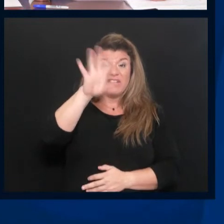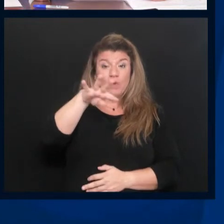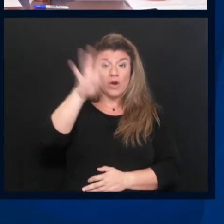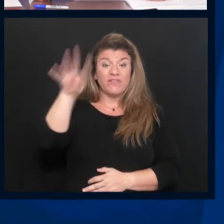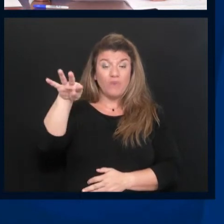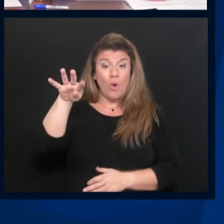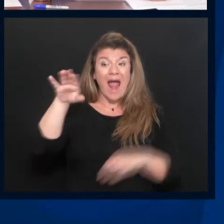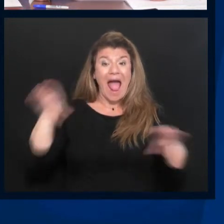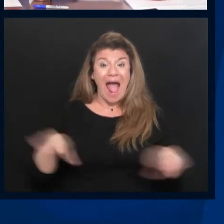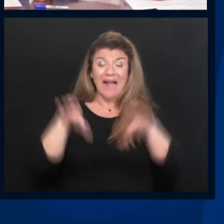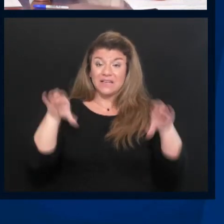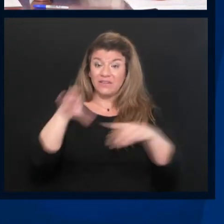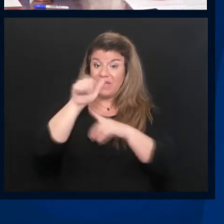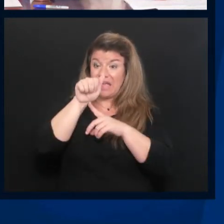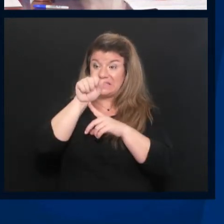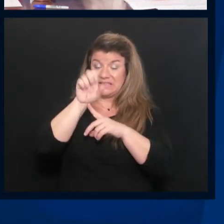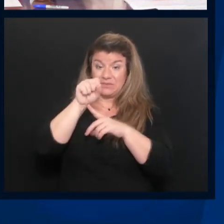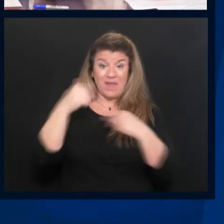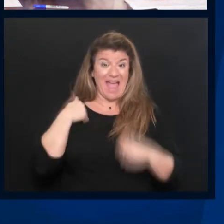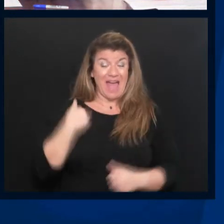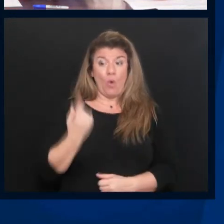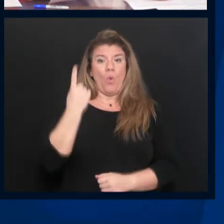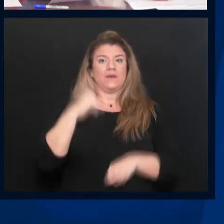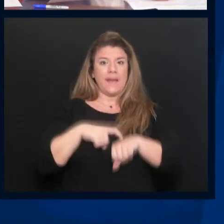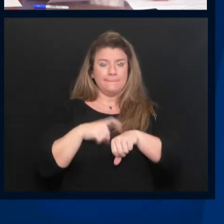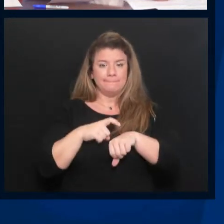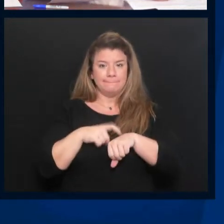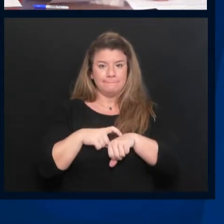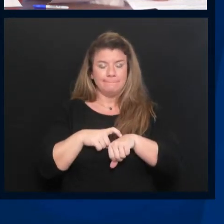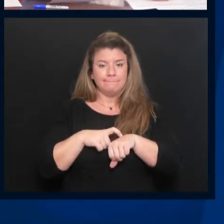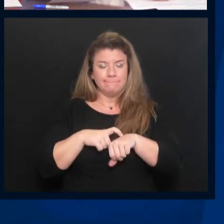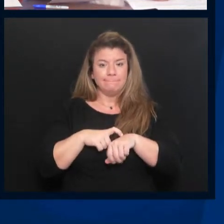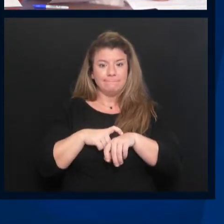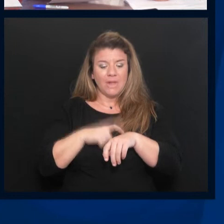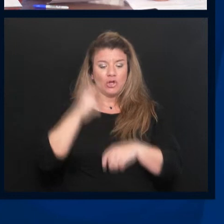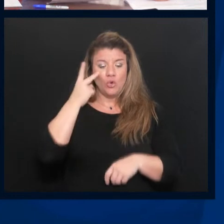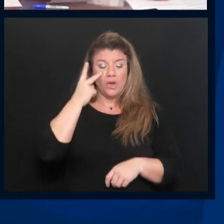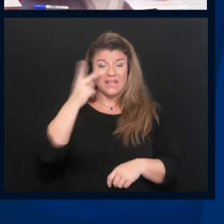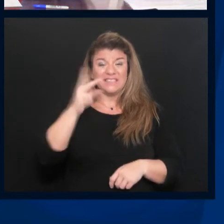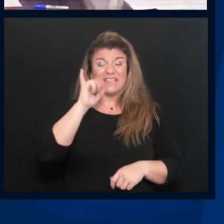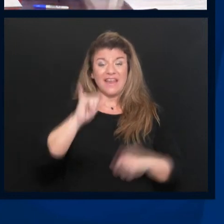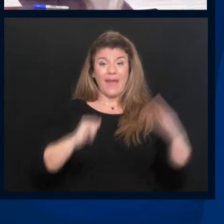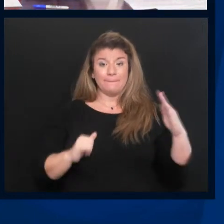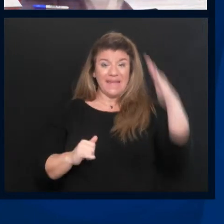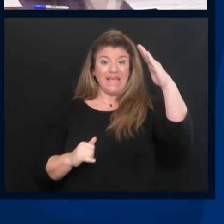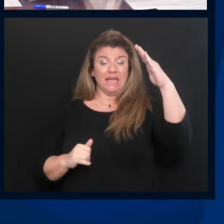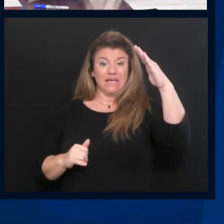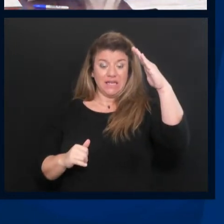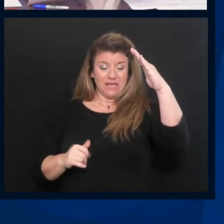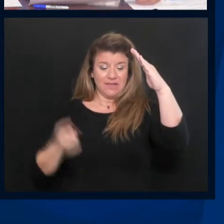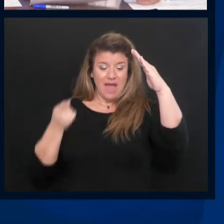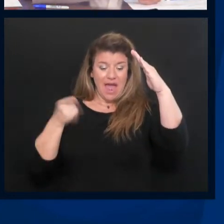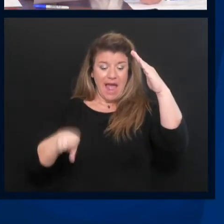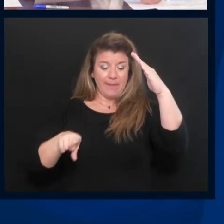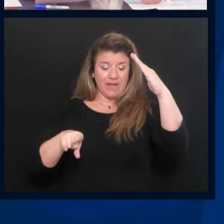29,744 active cases at one time. You can see that peak, and that peak happened on